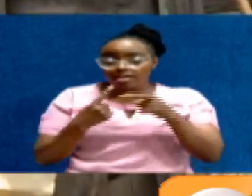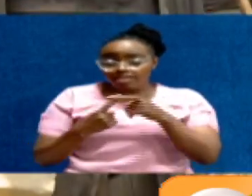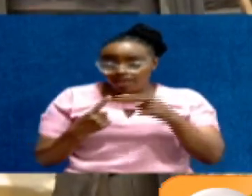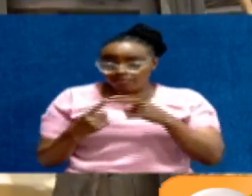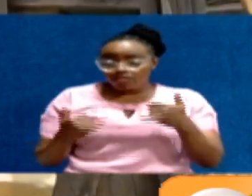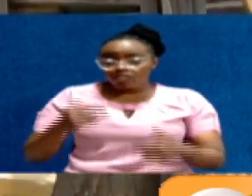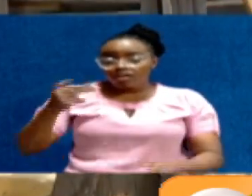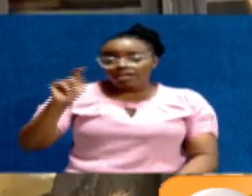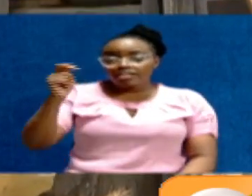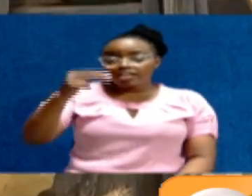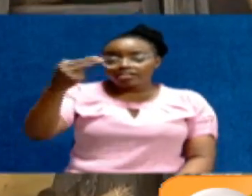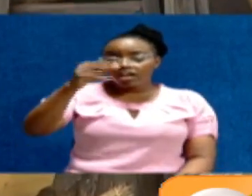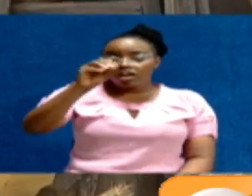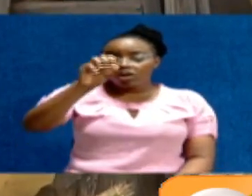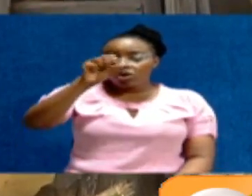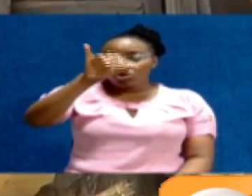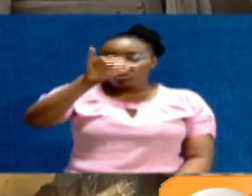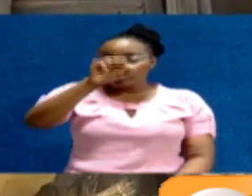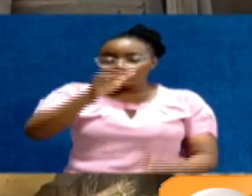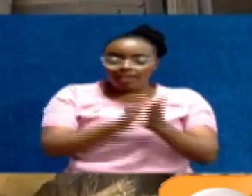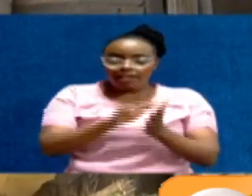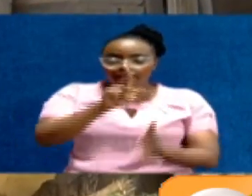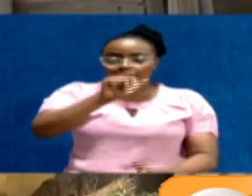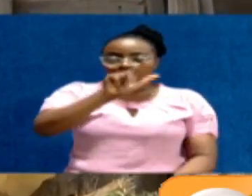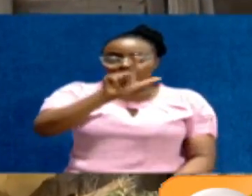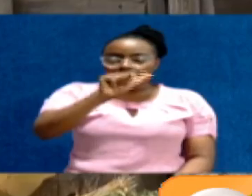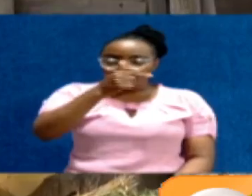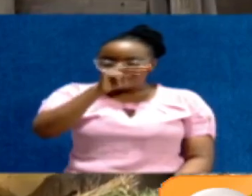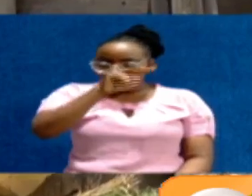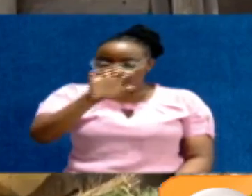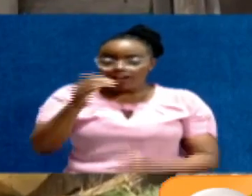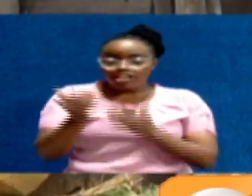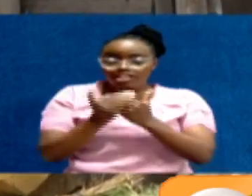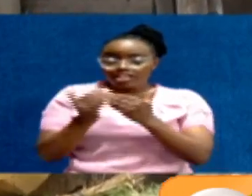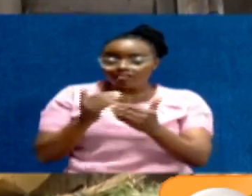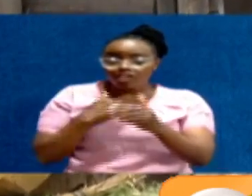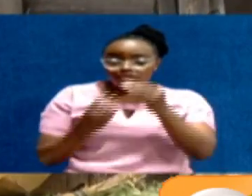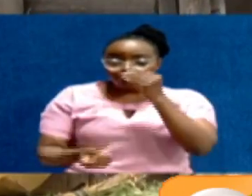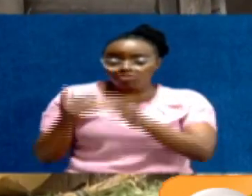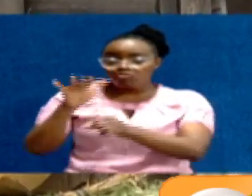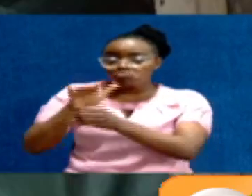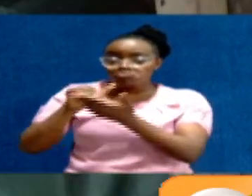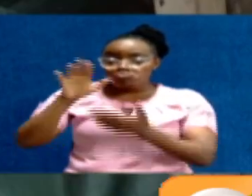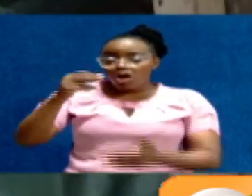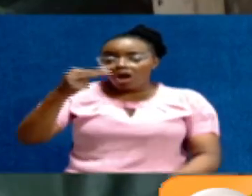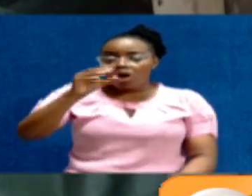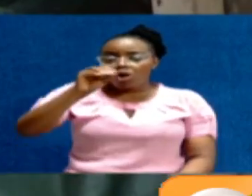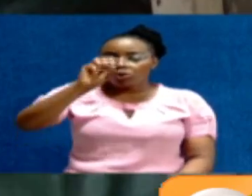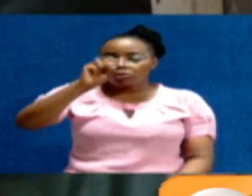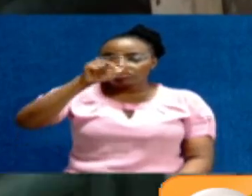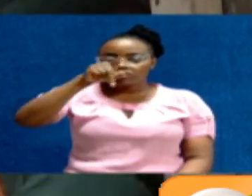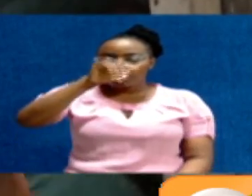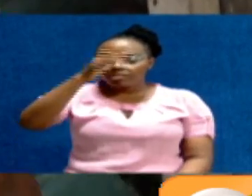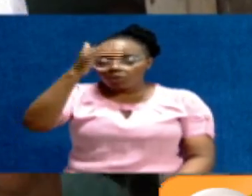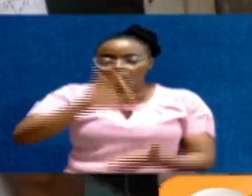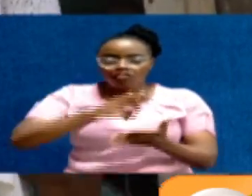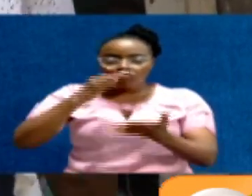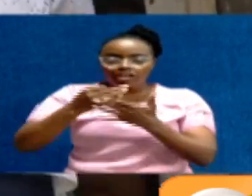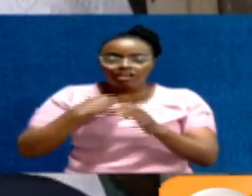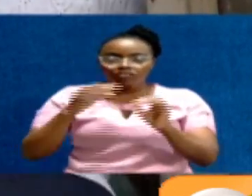now, the Kenya Hospice and Palliative Care Association has not been able to establish more hospices in the country because of lack of